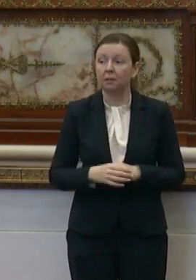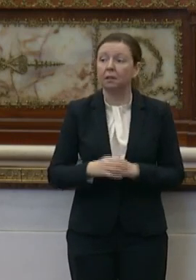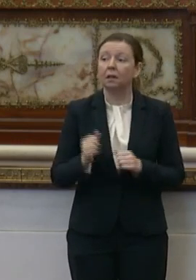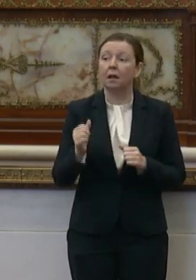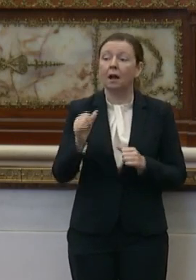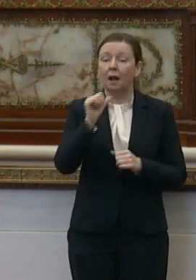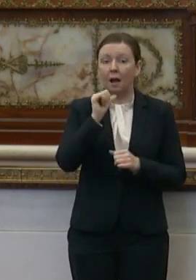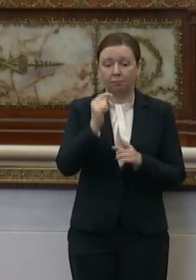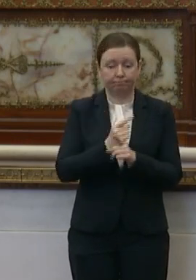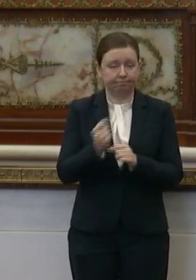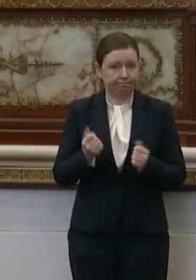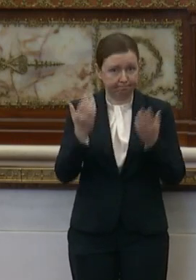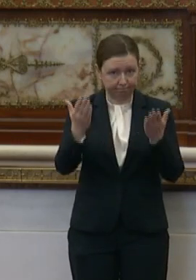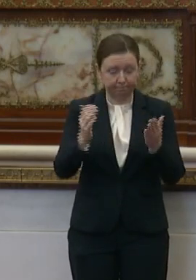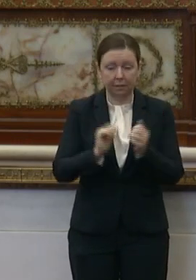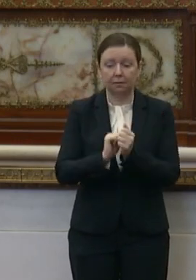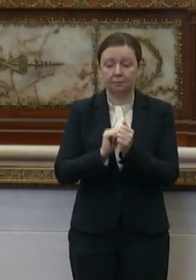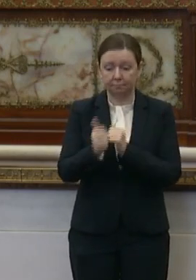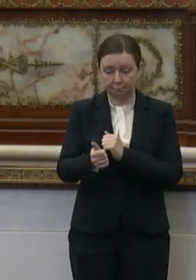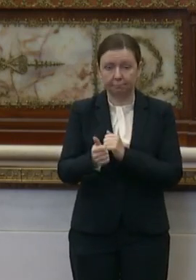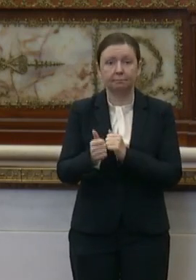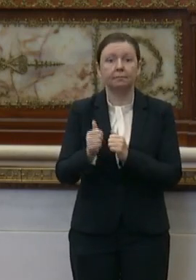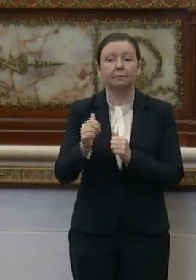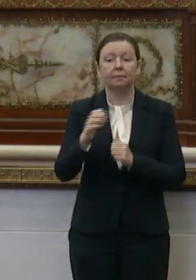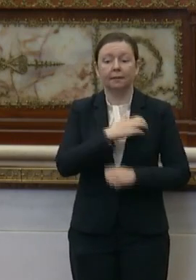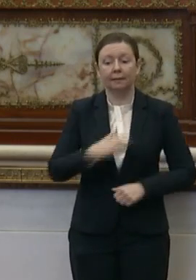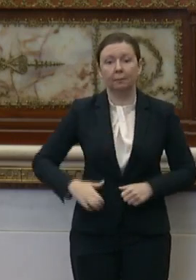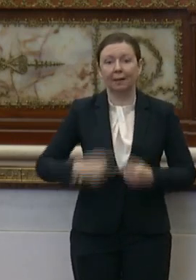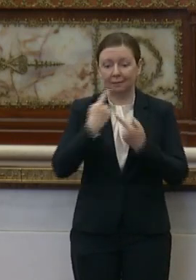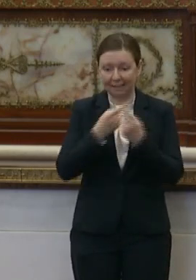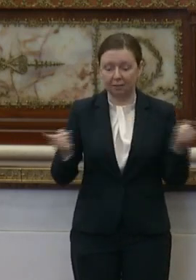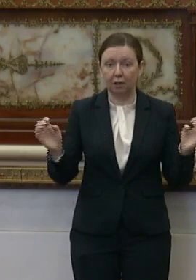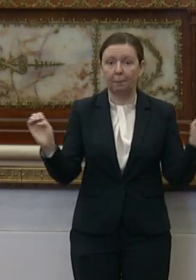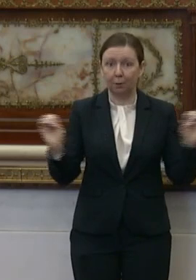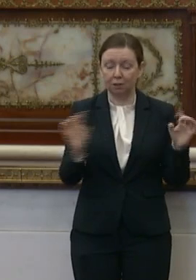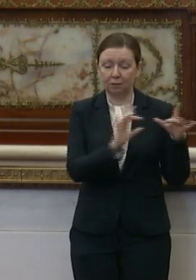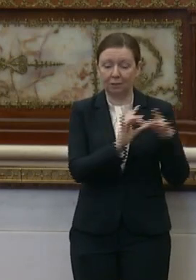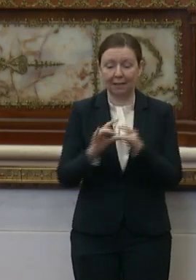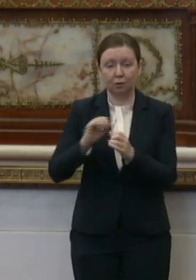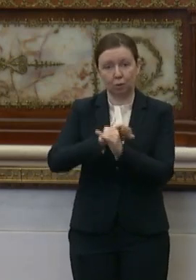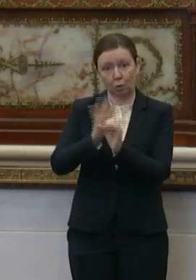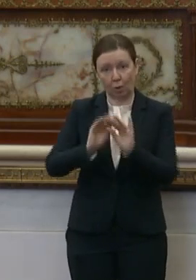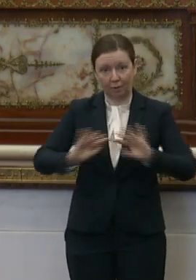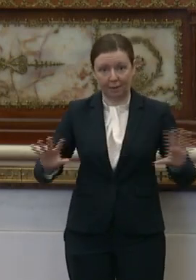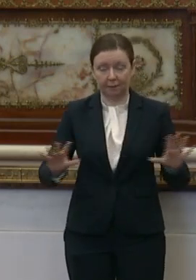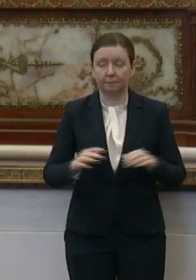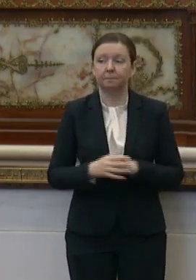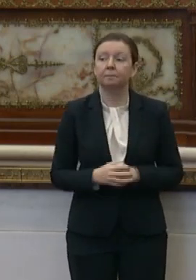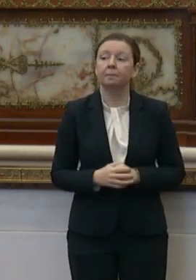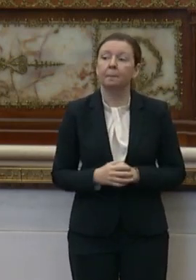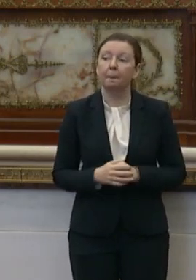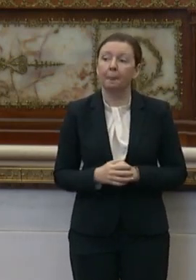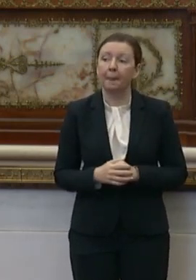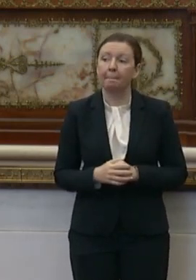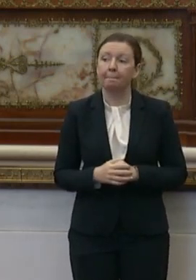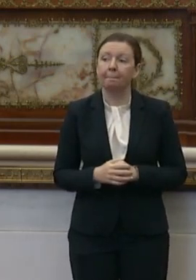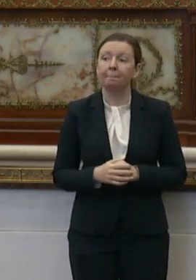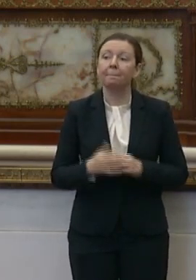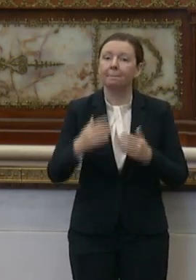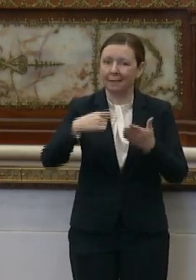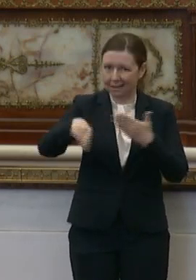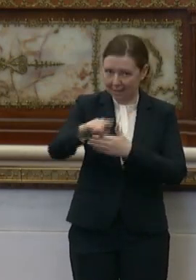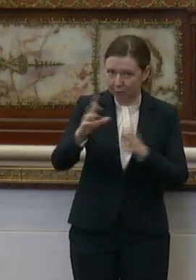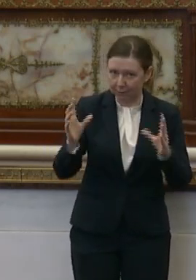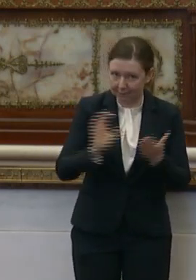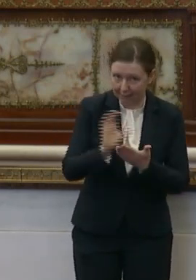a non-privileged resolution ratifying the mayor's declaration of emergency related to the COVID-19 health emergency. Next week's